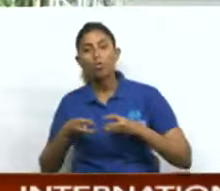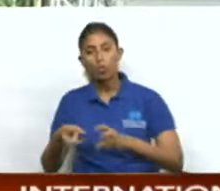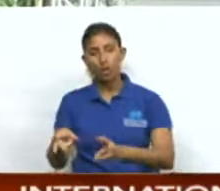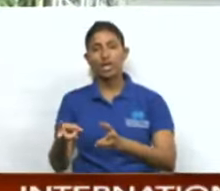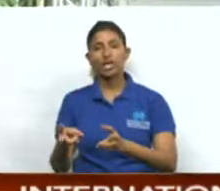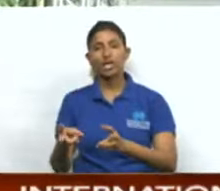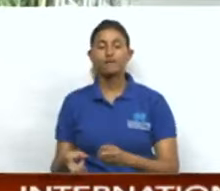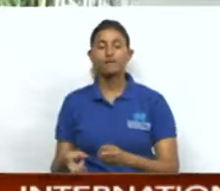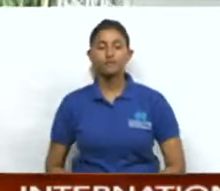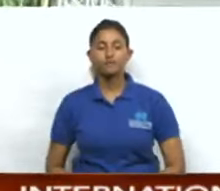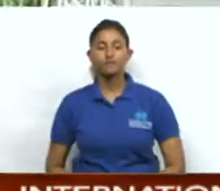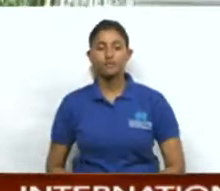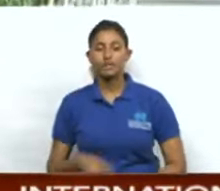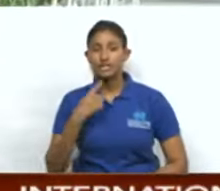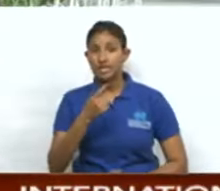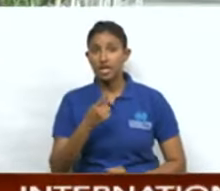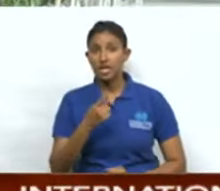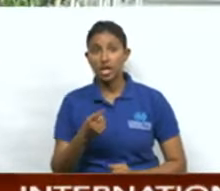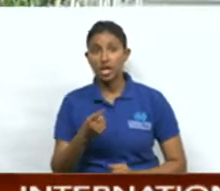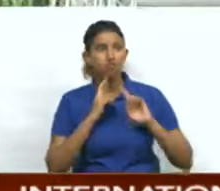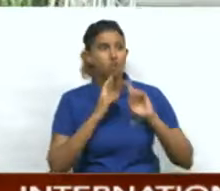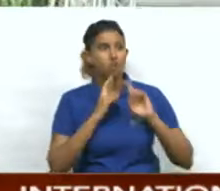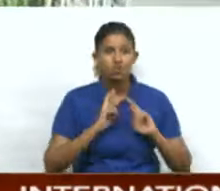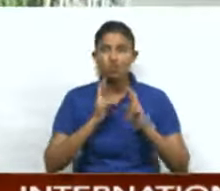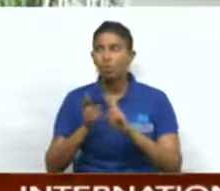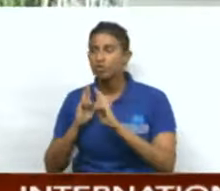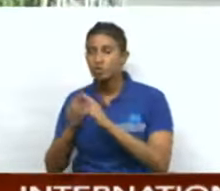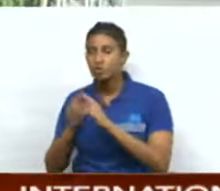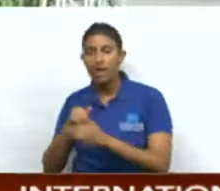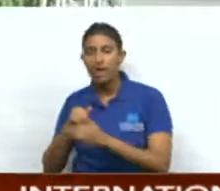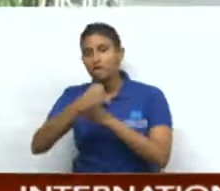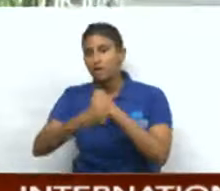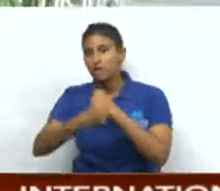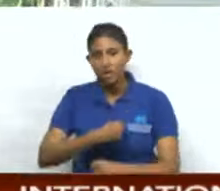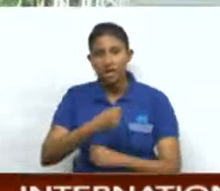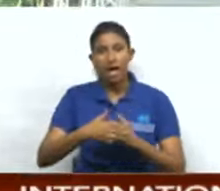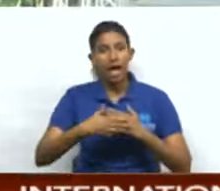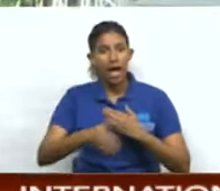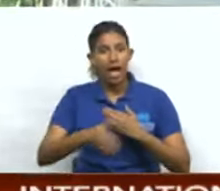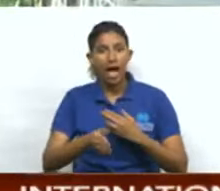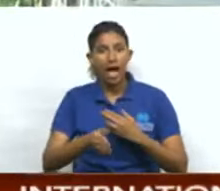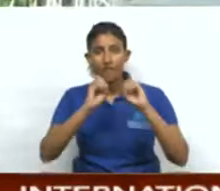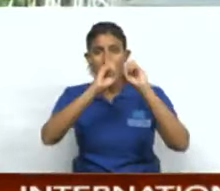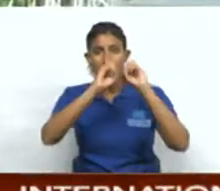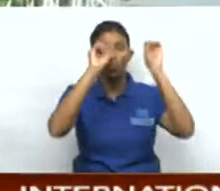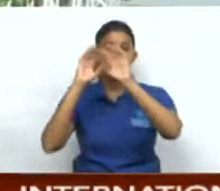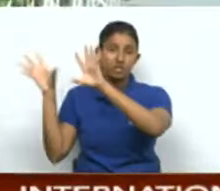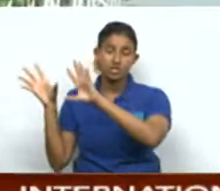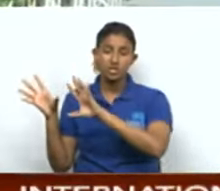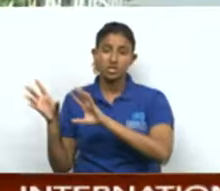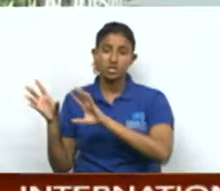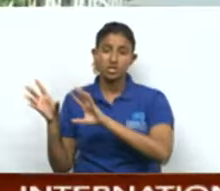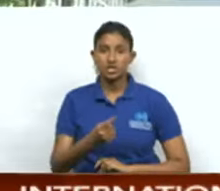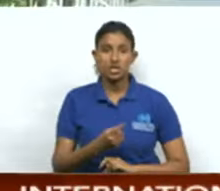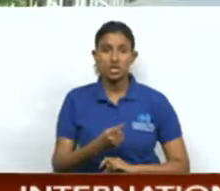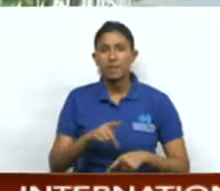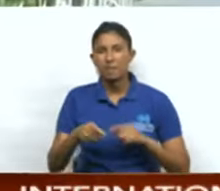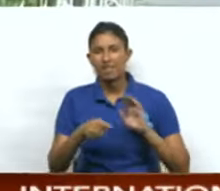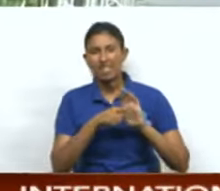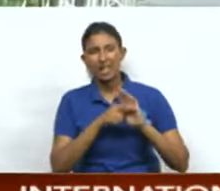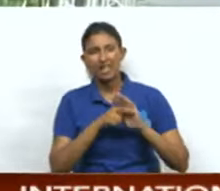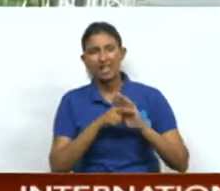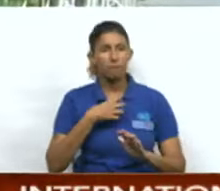year after the fireworks, when we had it, there were fairly negative reports impacting